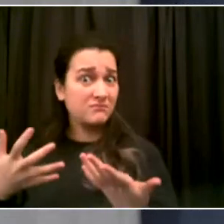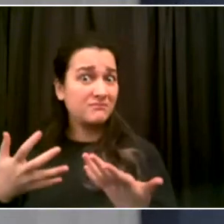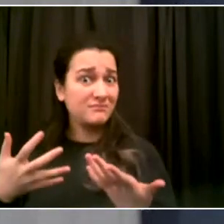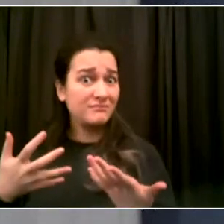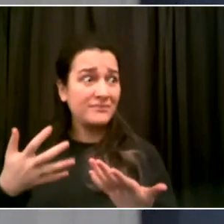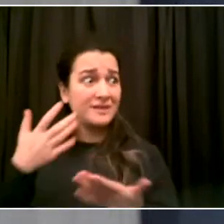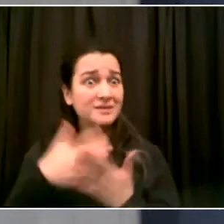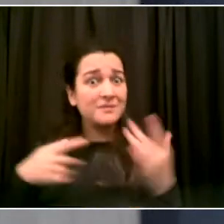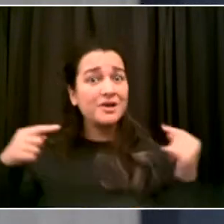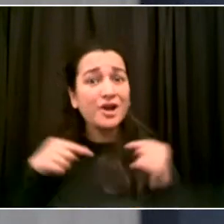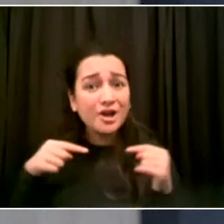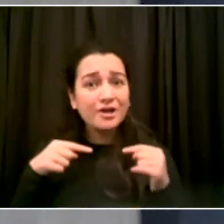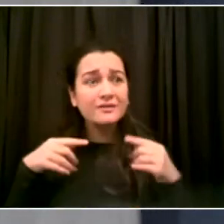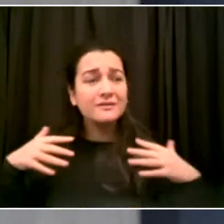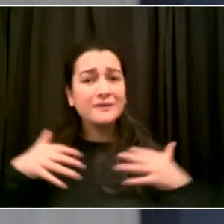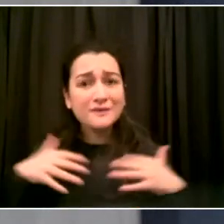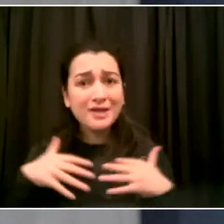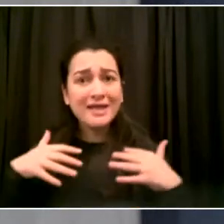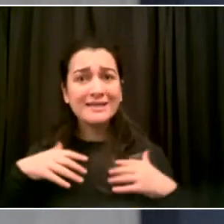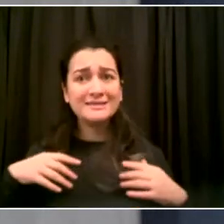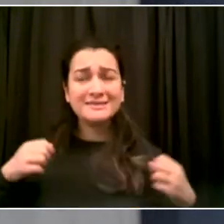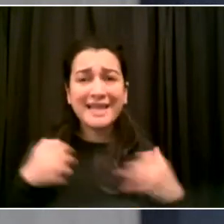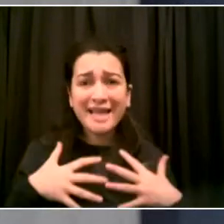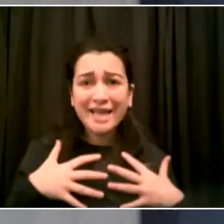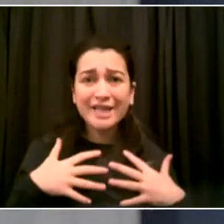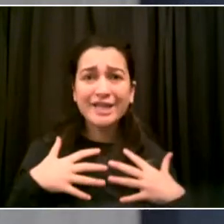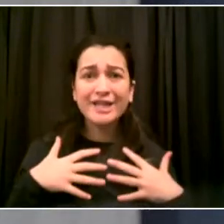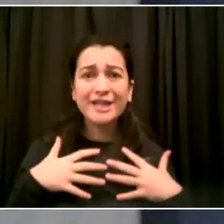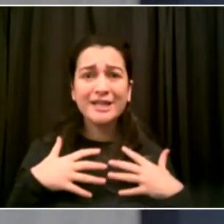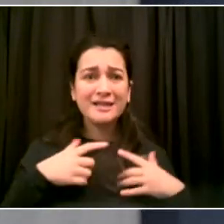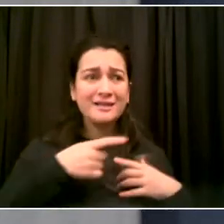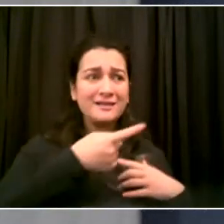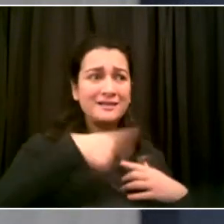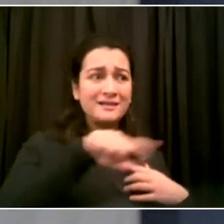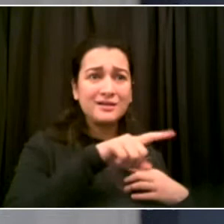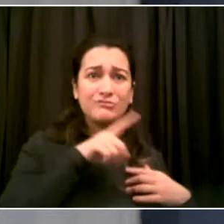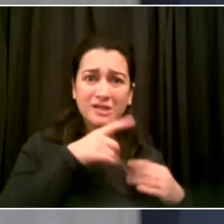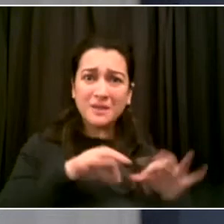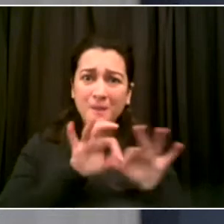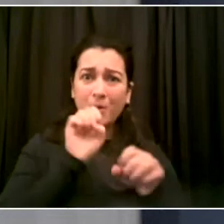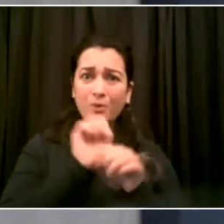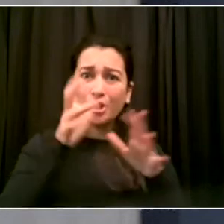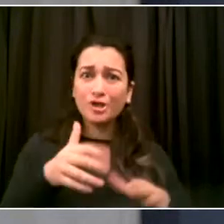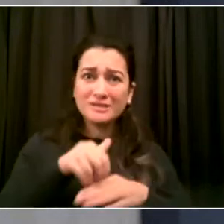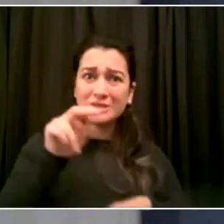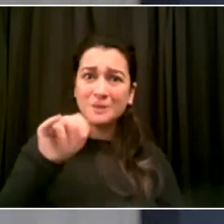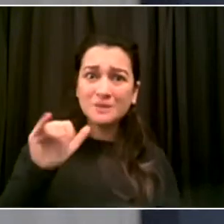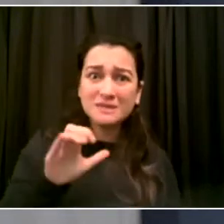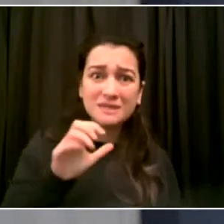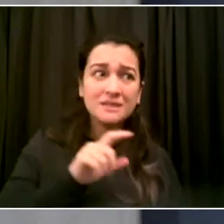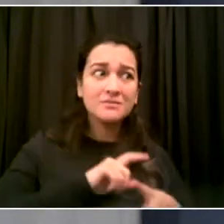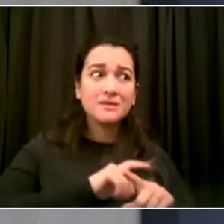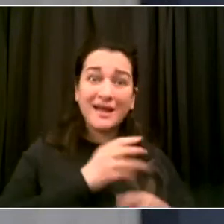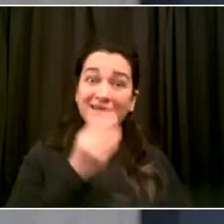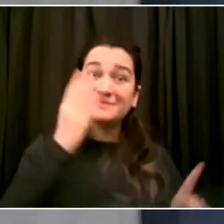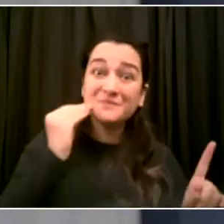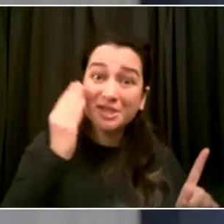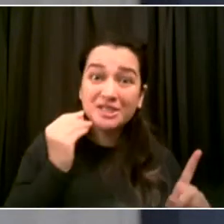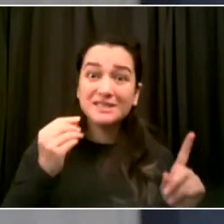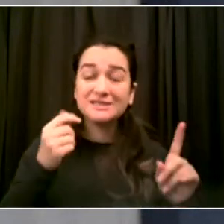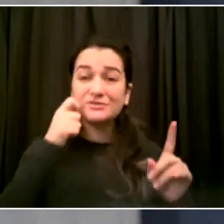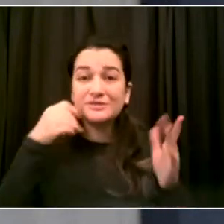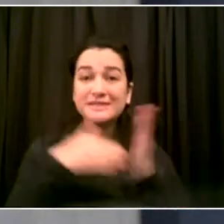most. Yet we continue to be violently treated as outsiders in the communities we help to sustain. We must prioritize